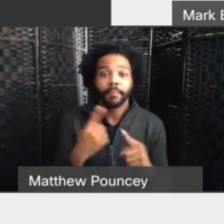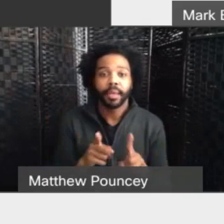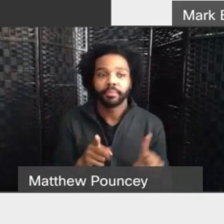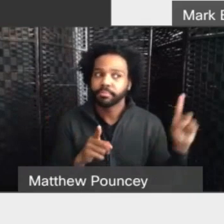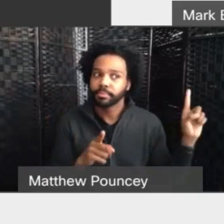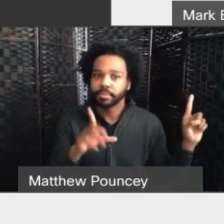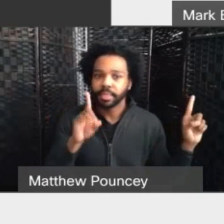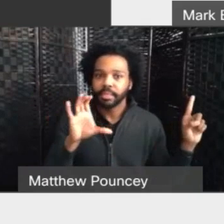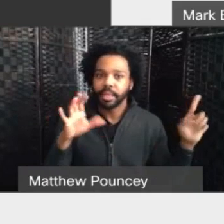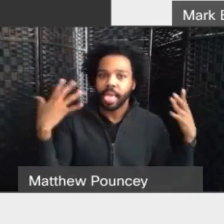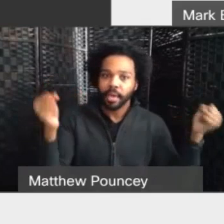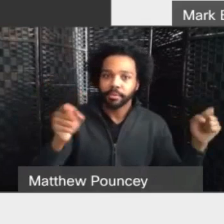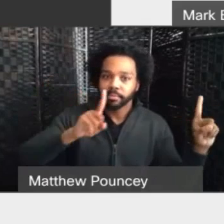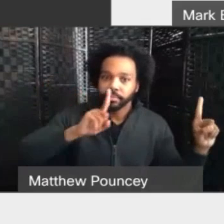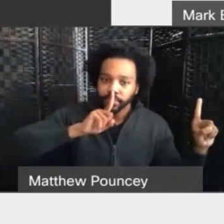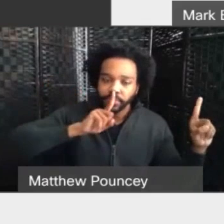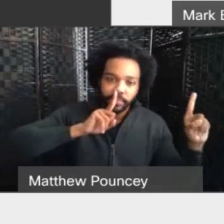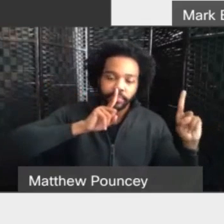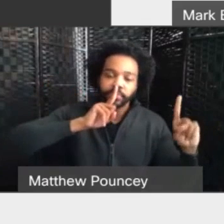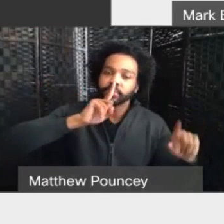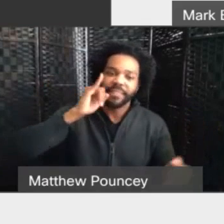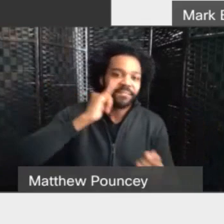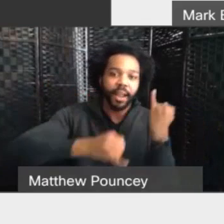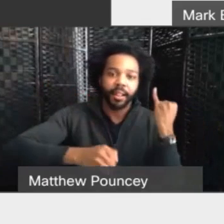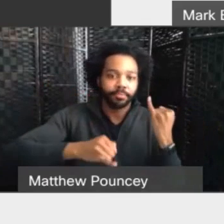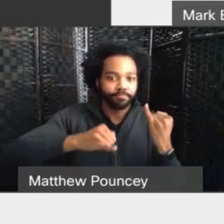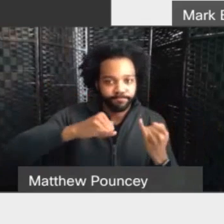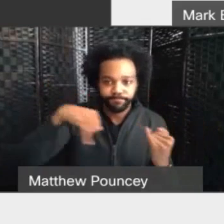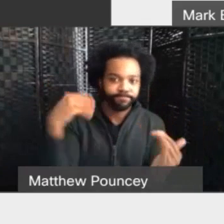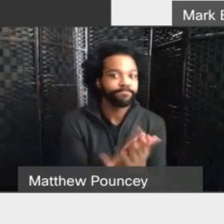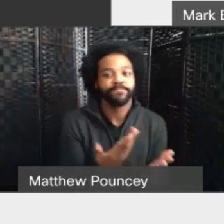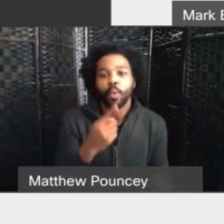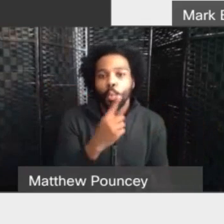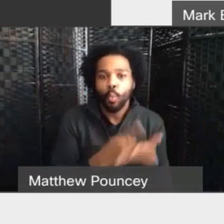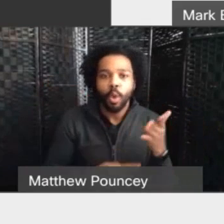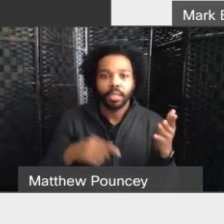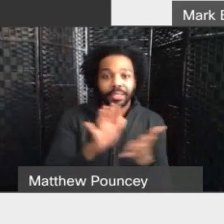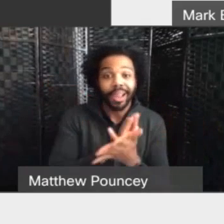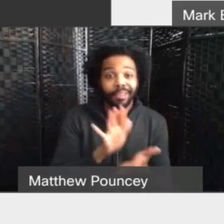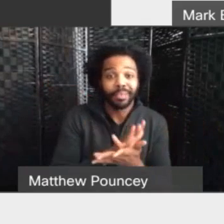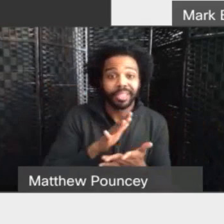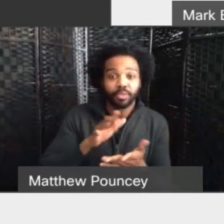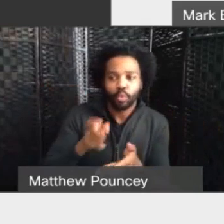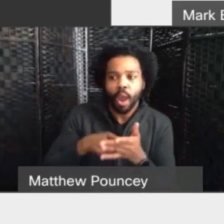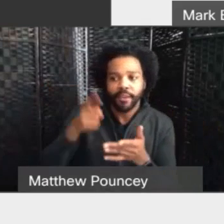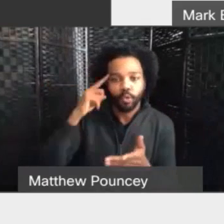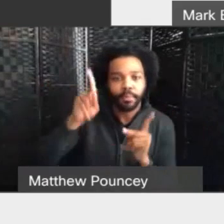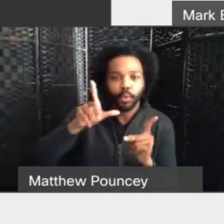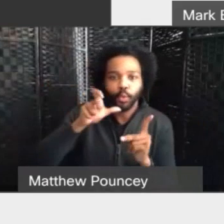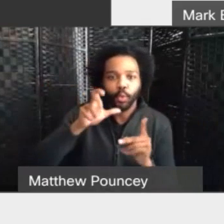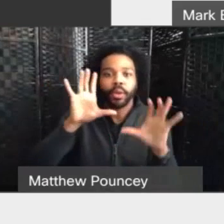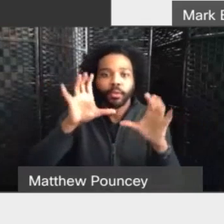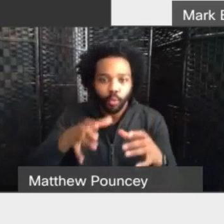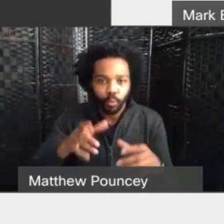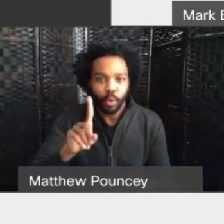finalized yet what documentation, if any, they will be requiring for people in that category. So for many of the